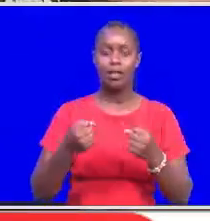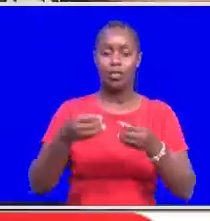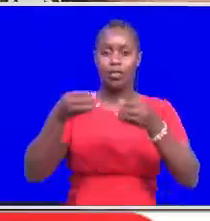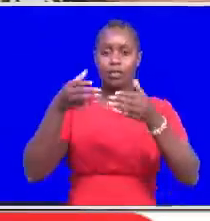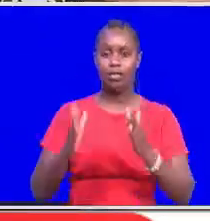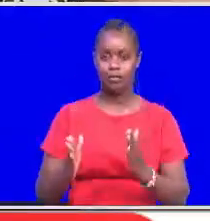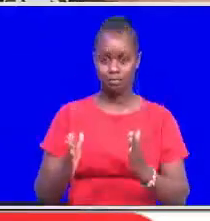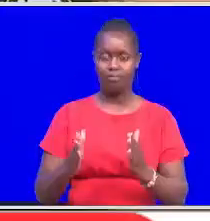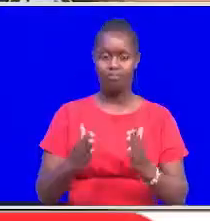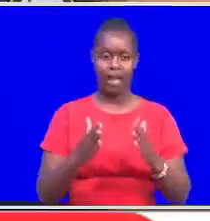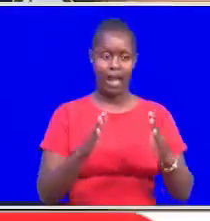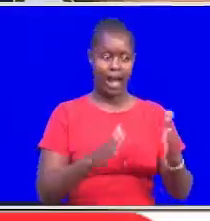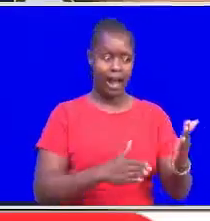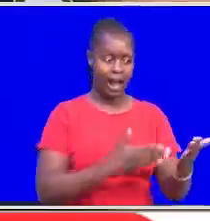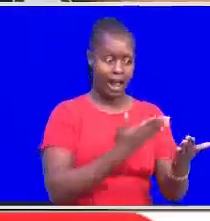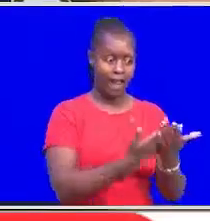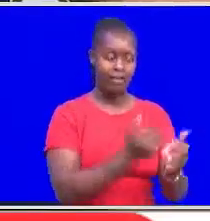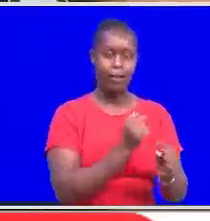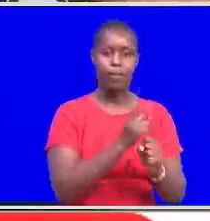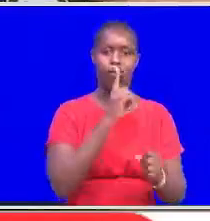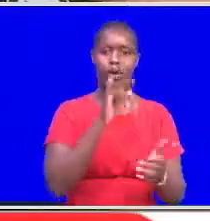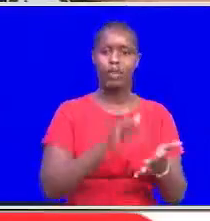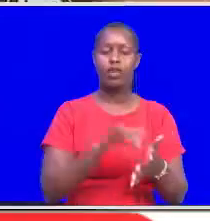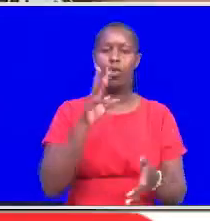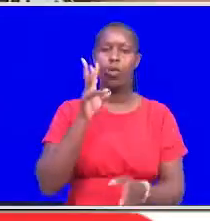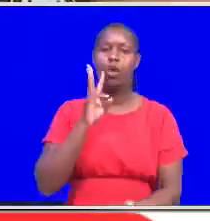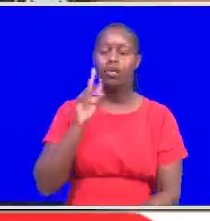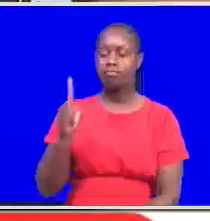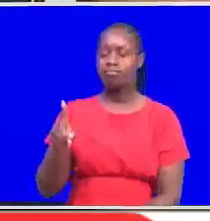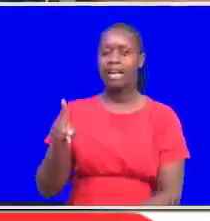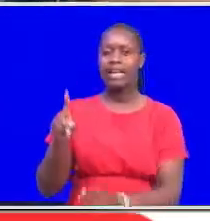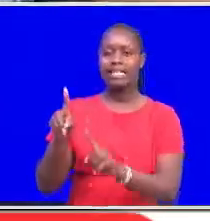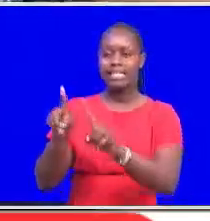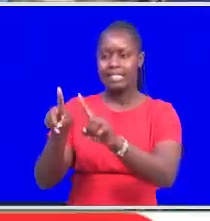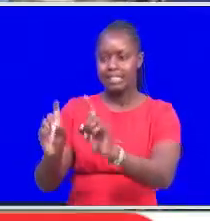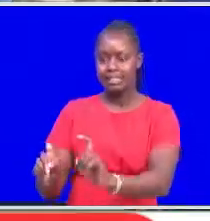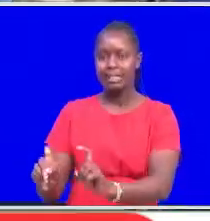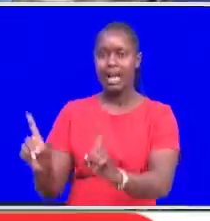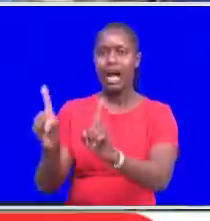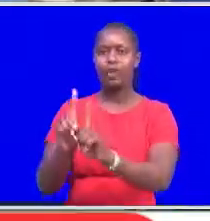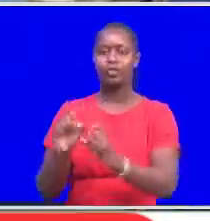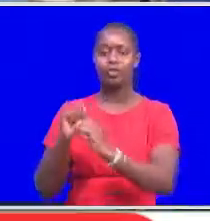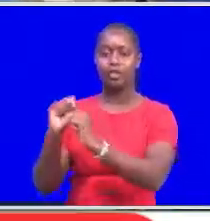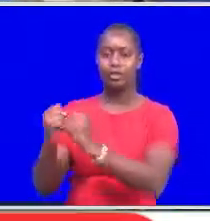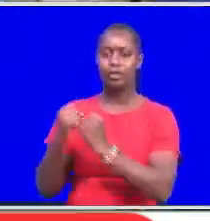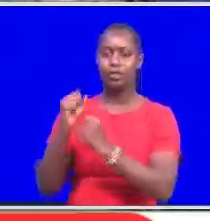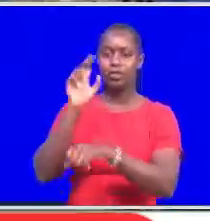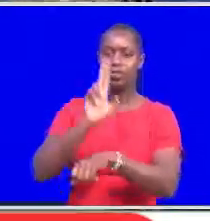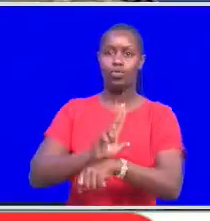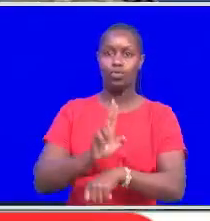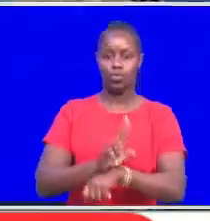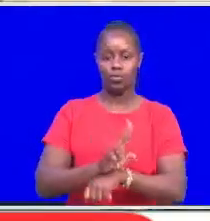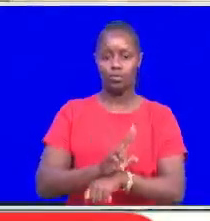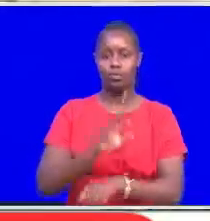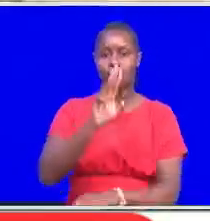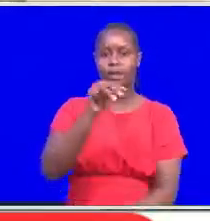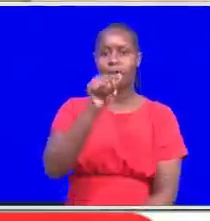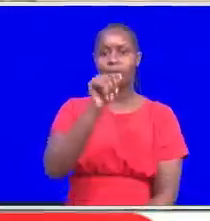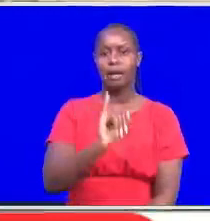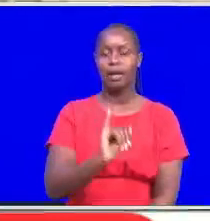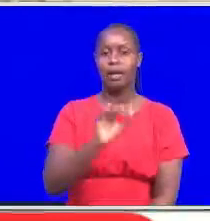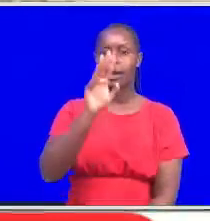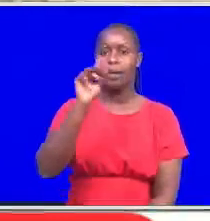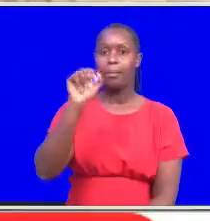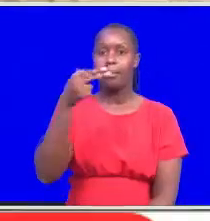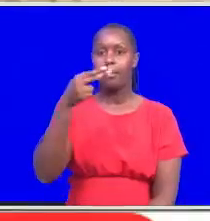wengine, wako pale kuhakisha kuwa yale maji yametibiwa na ni salama kwa kutumia. In Maimahiu, Naivasha, wounds of